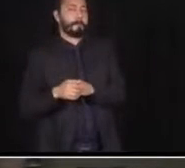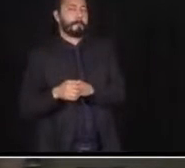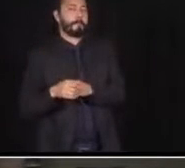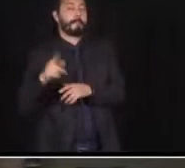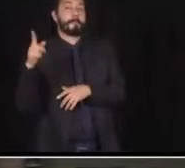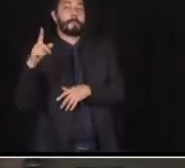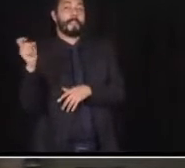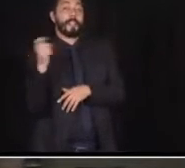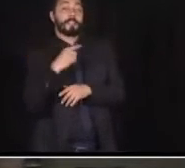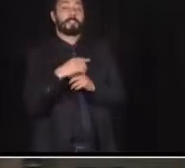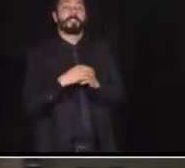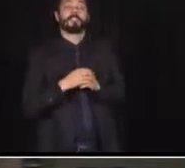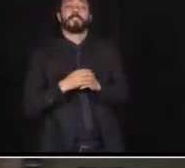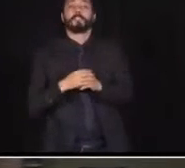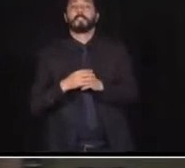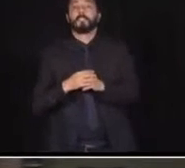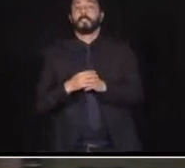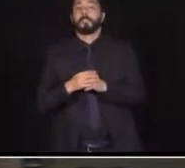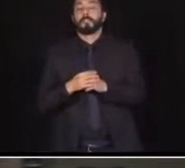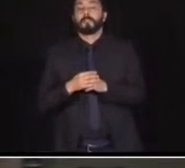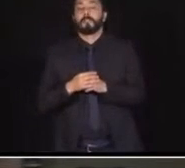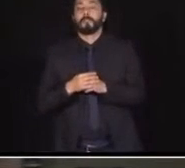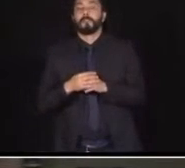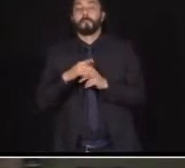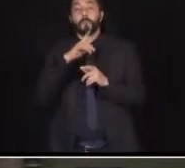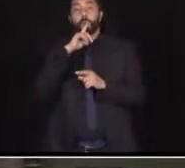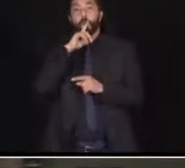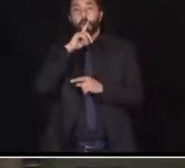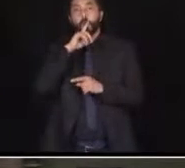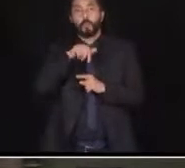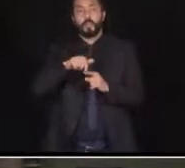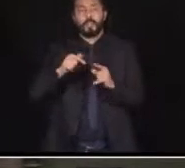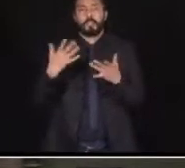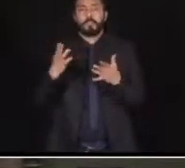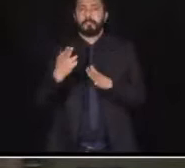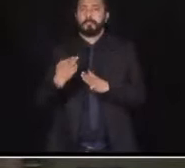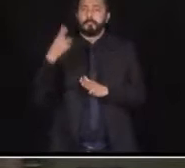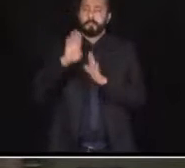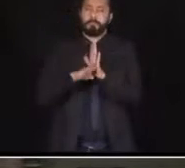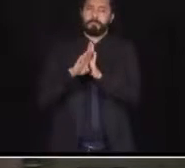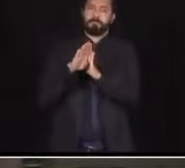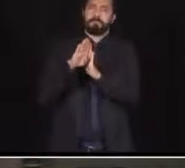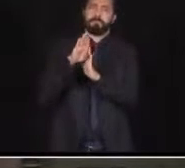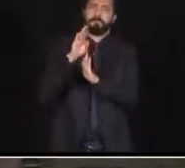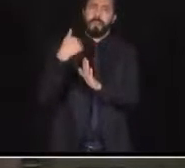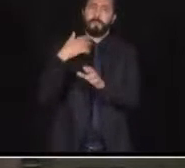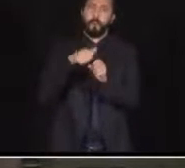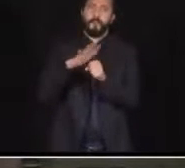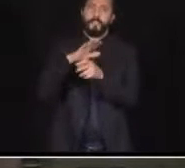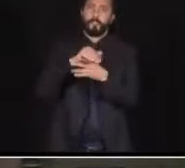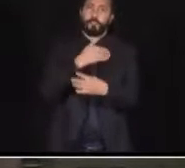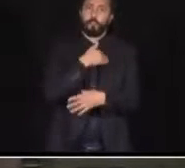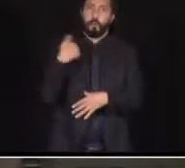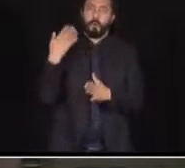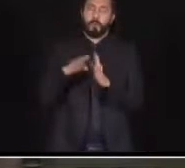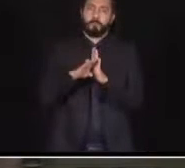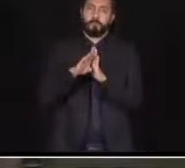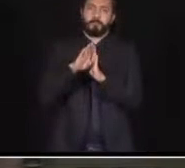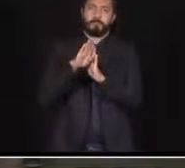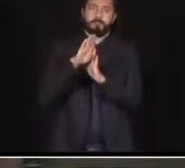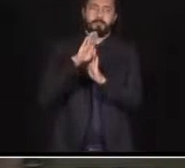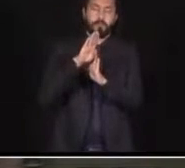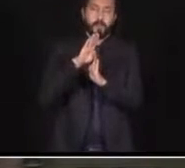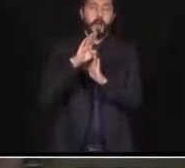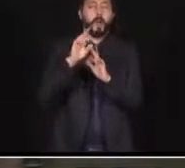such a higher rate of infection than here in Toronto? And do you believe that the number of people getting tested could be playing a role